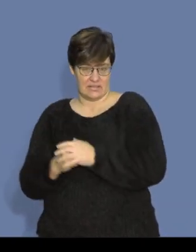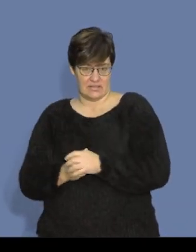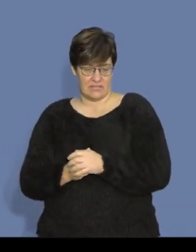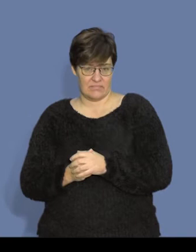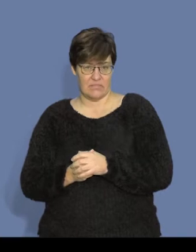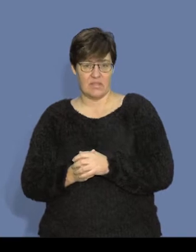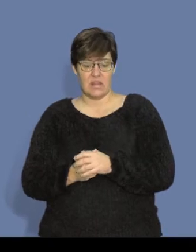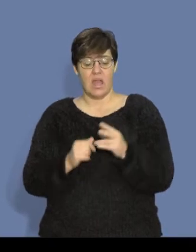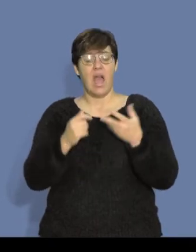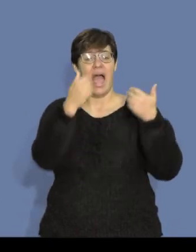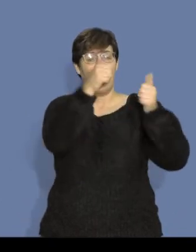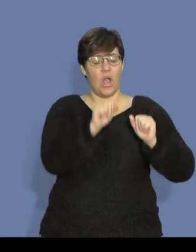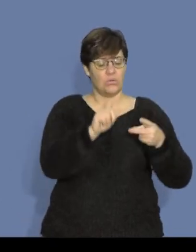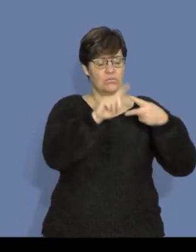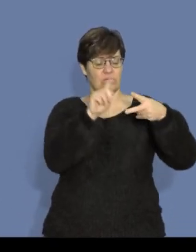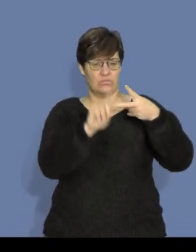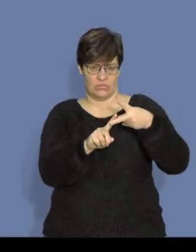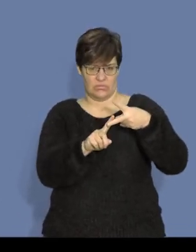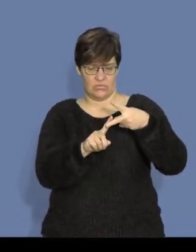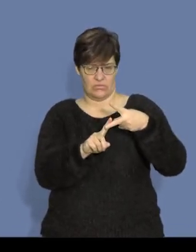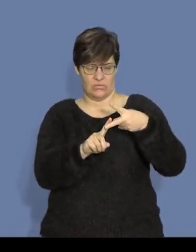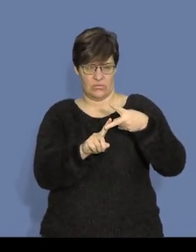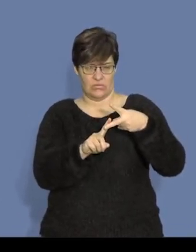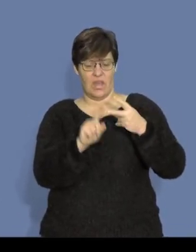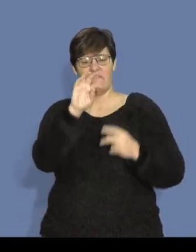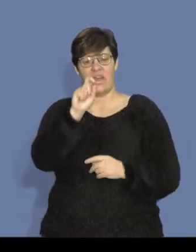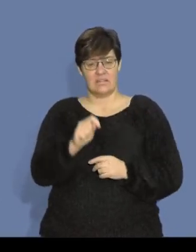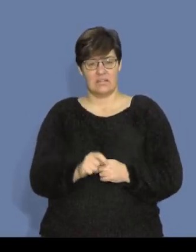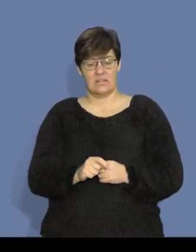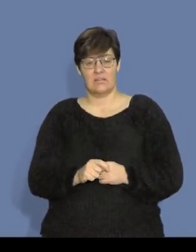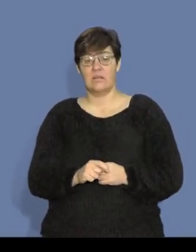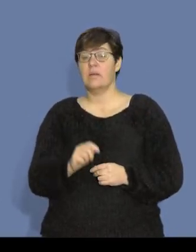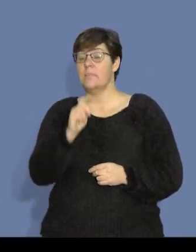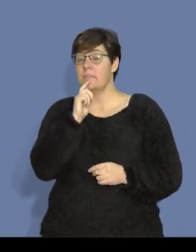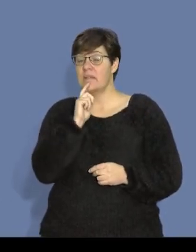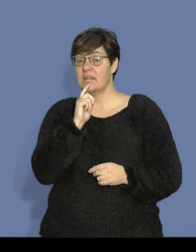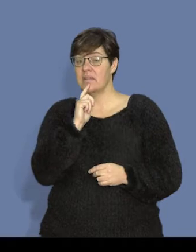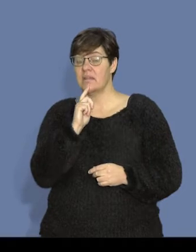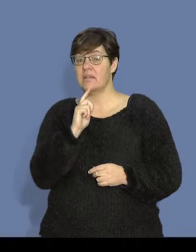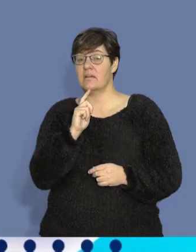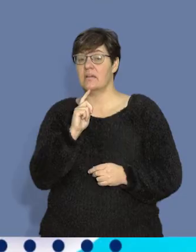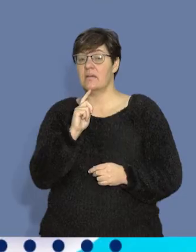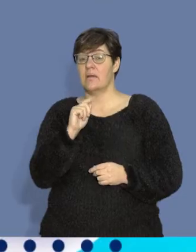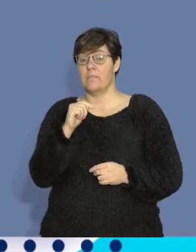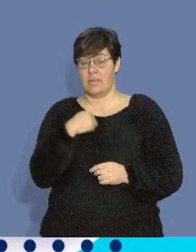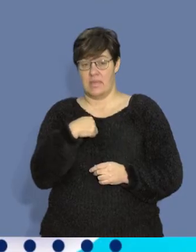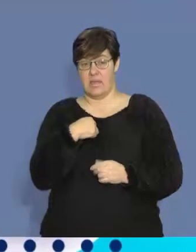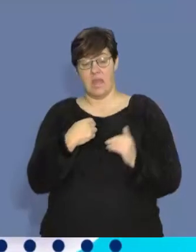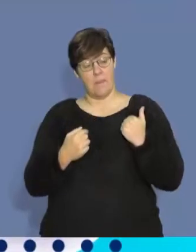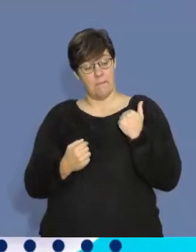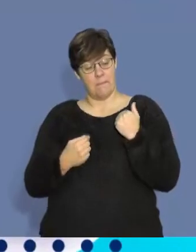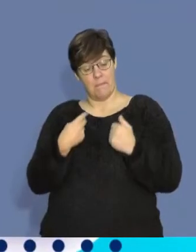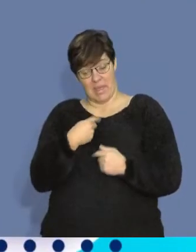VAT accounts, one indicating the amount of VAT you can claim back from SARS, which is your VAT